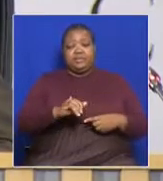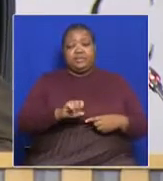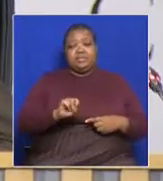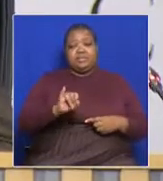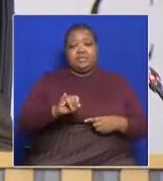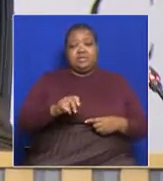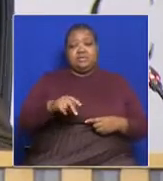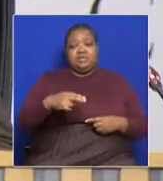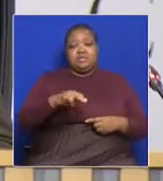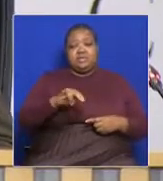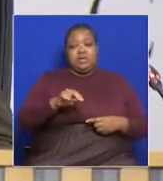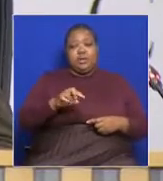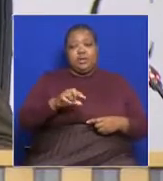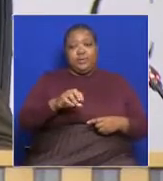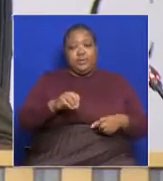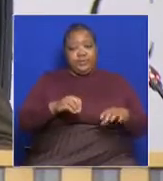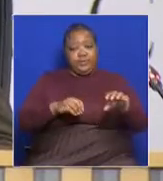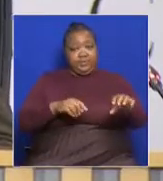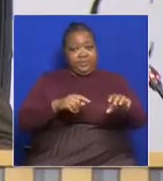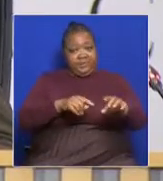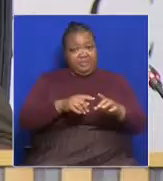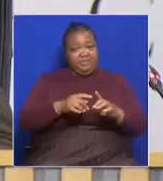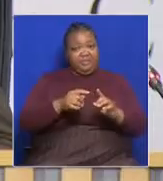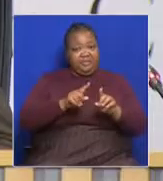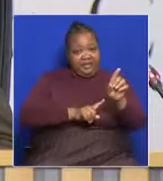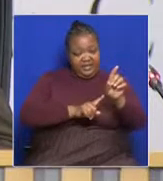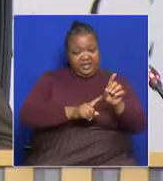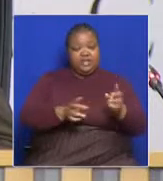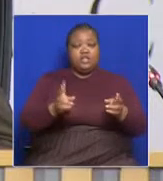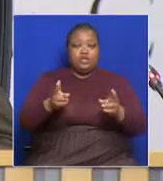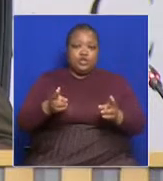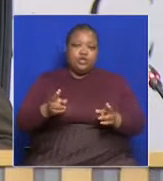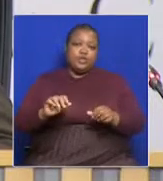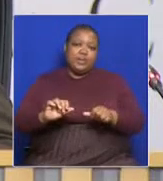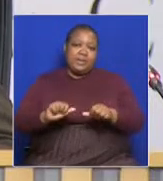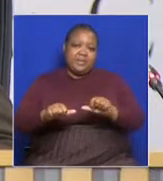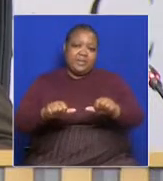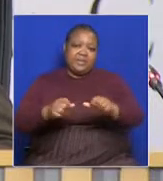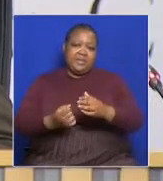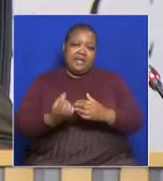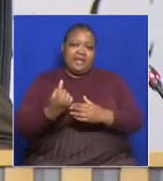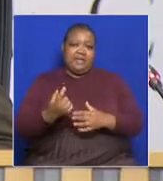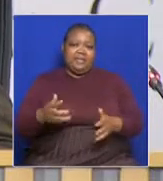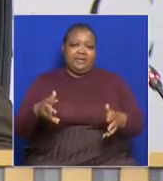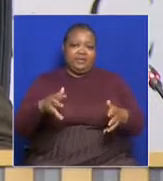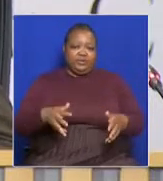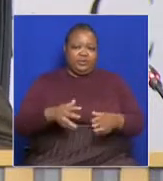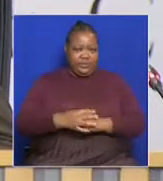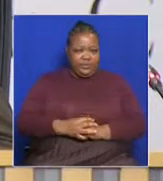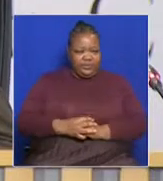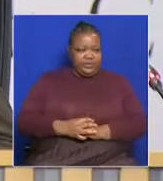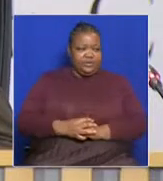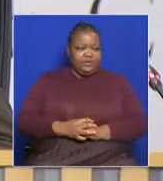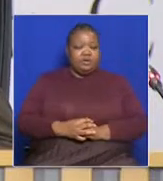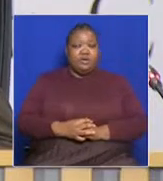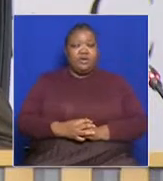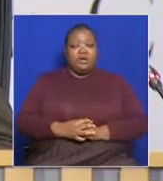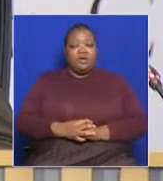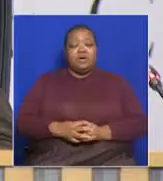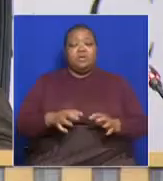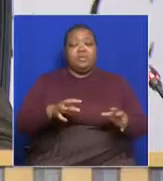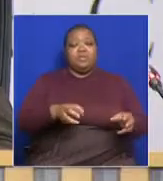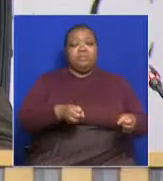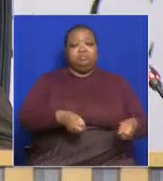The normal course of duties, this is how it would have transpired. It would have been taken to Port